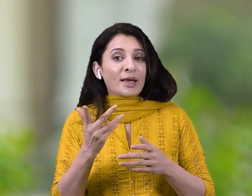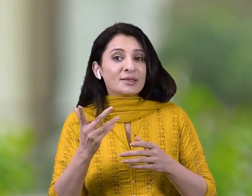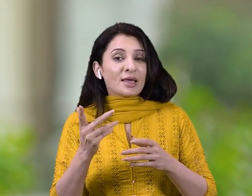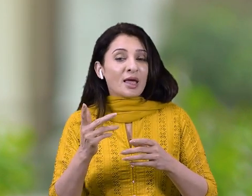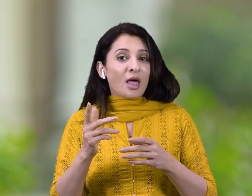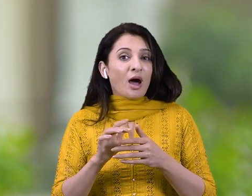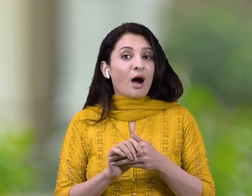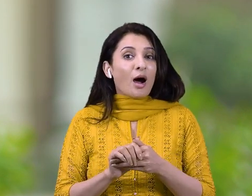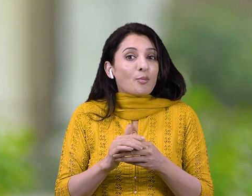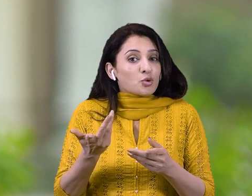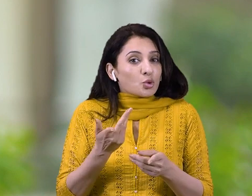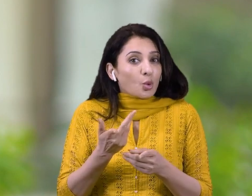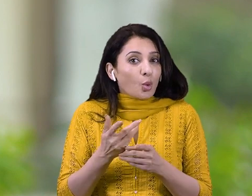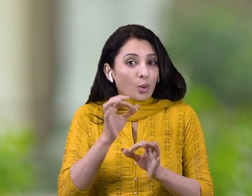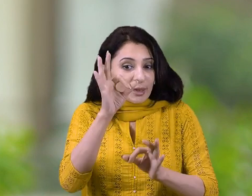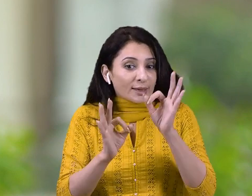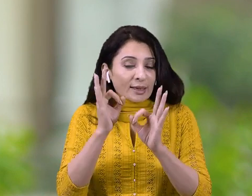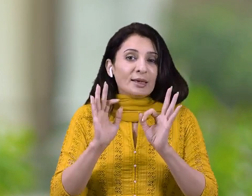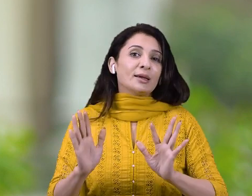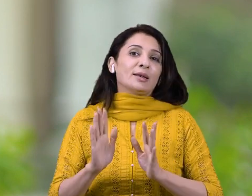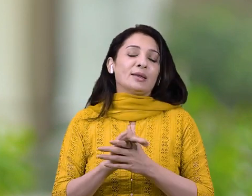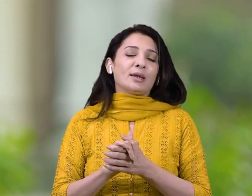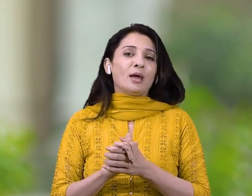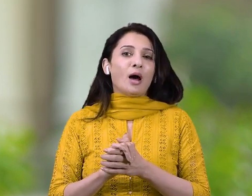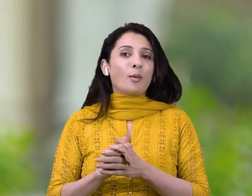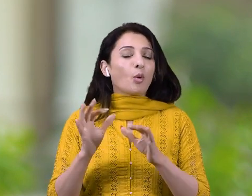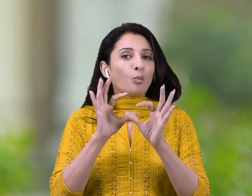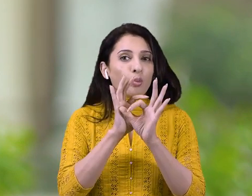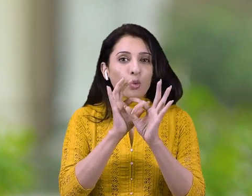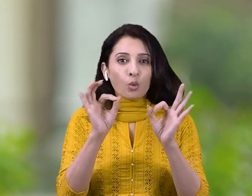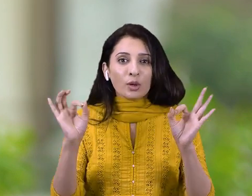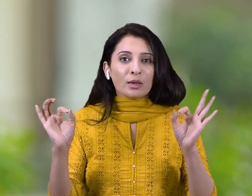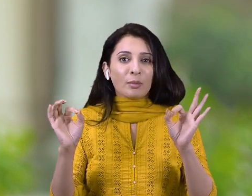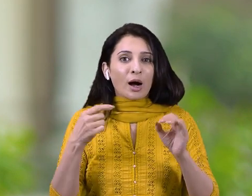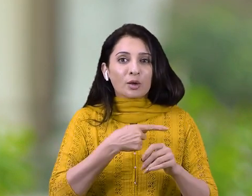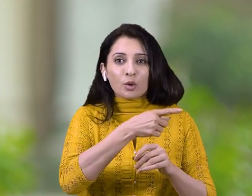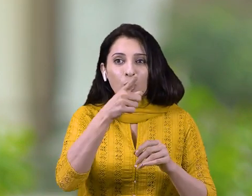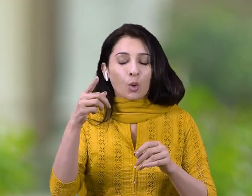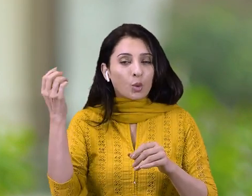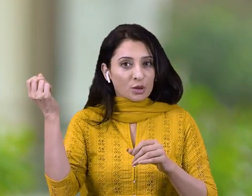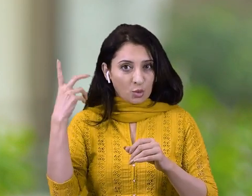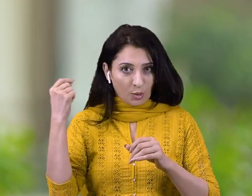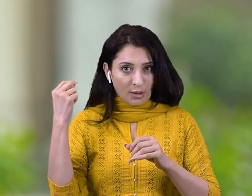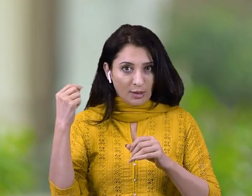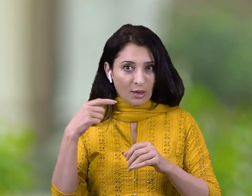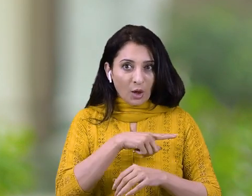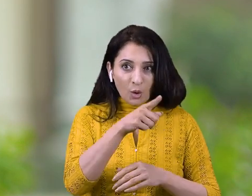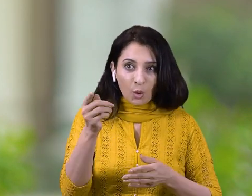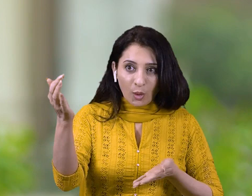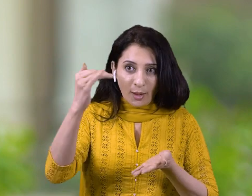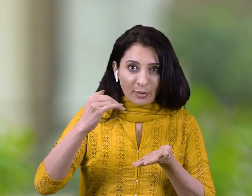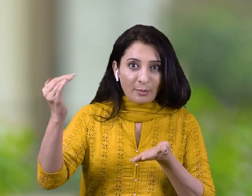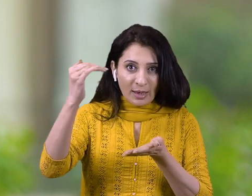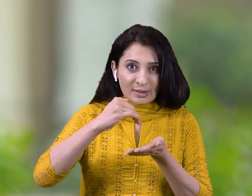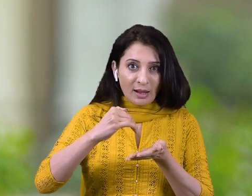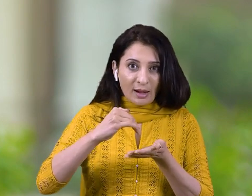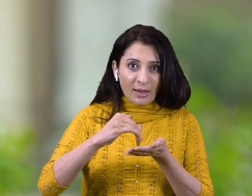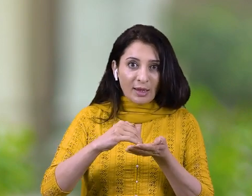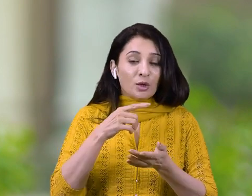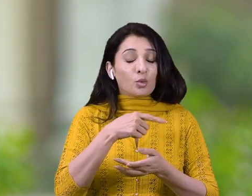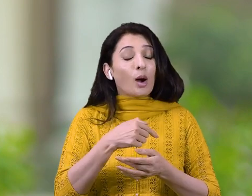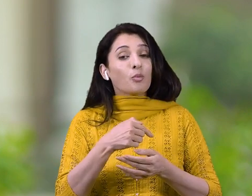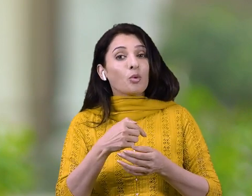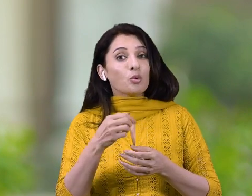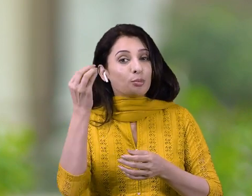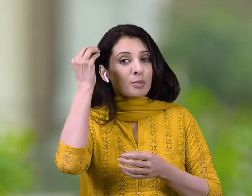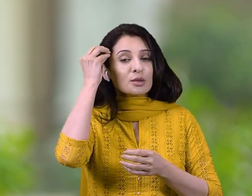one who's stirring up things. You're the one who's trying to listen to each and every side of the story. That you're the person that people can come to make sure that